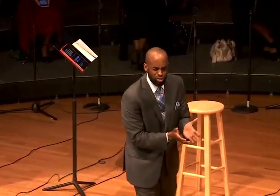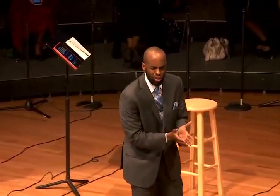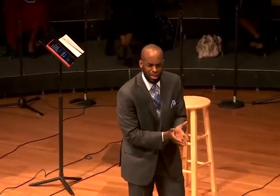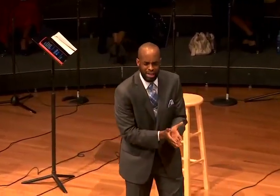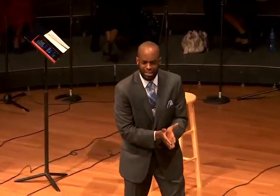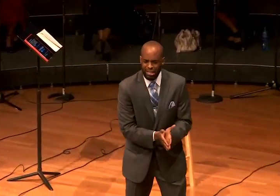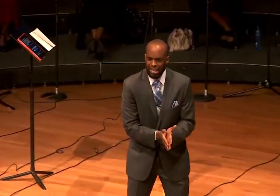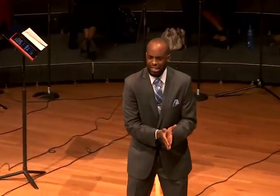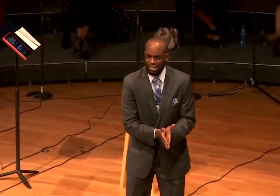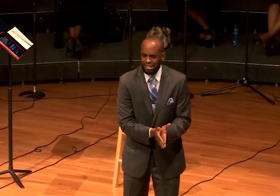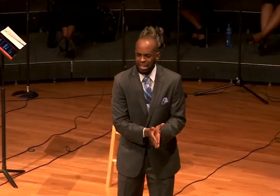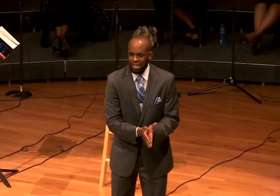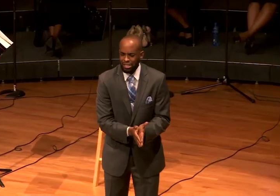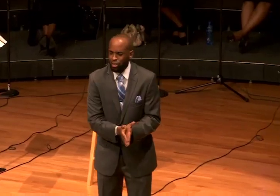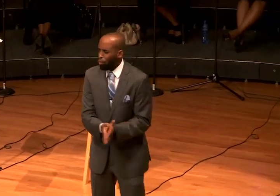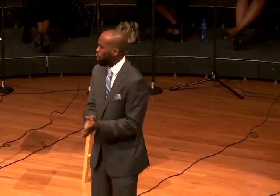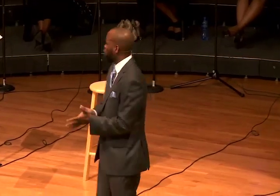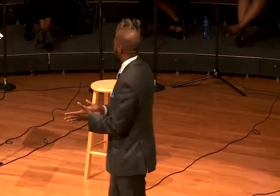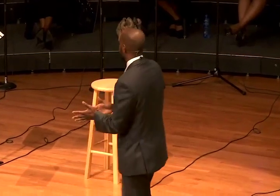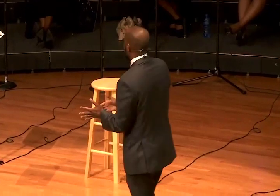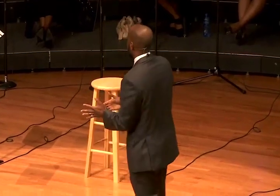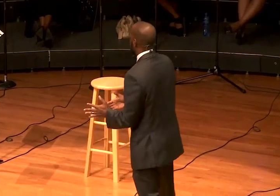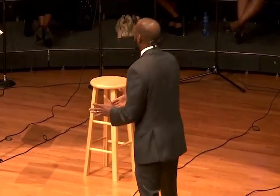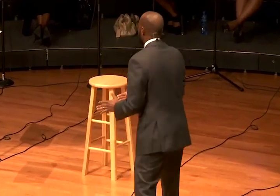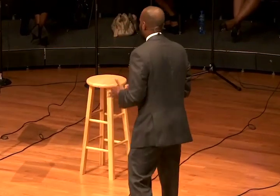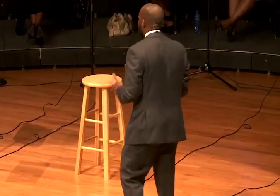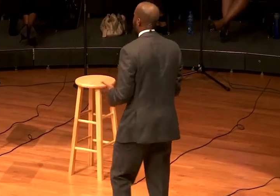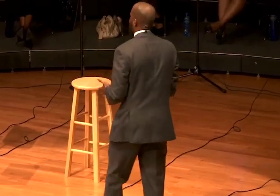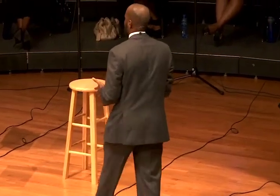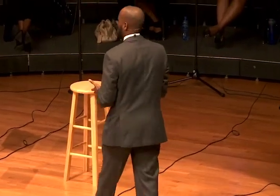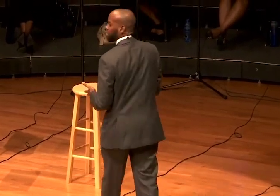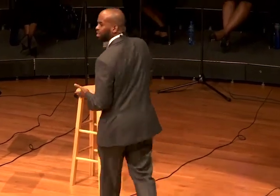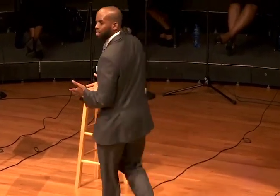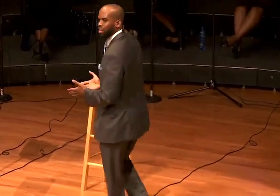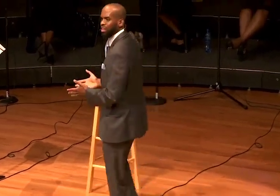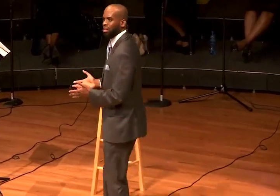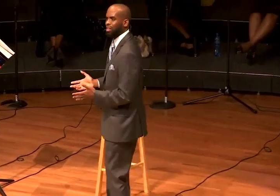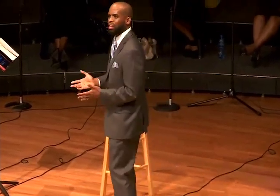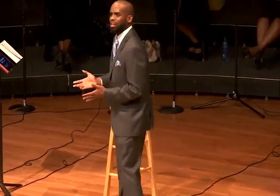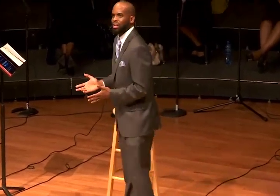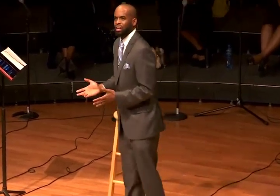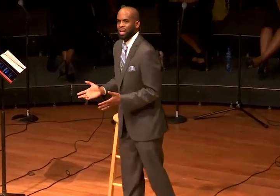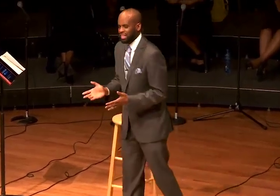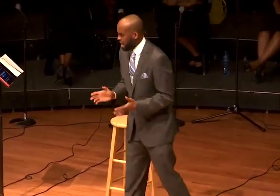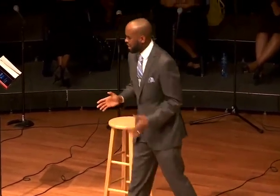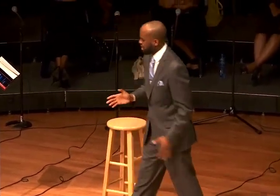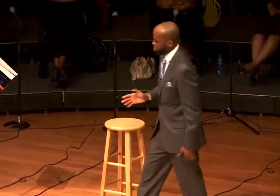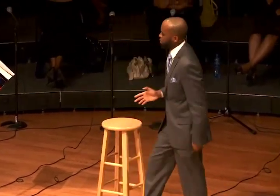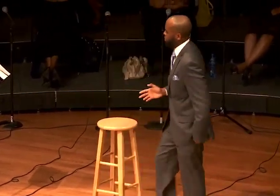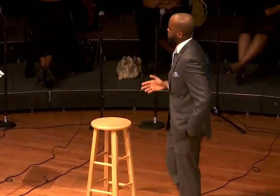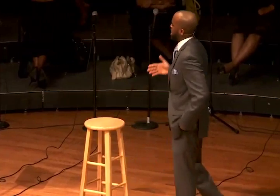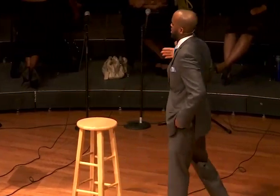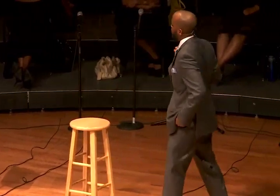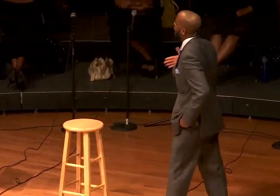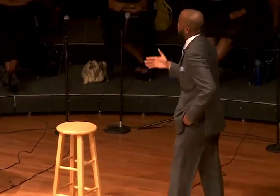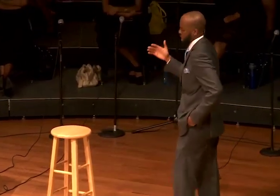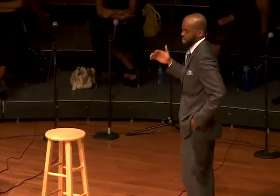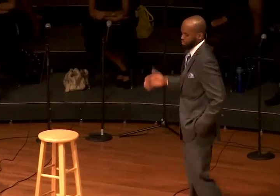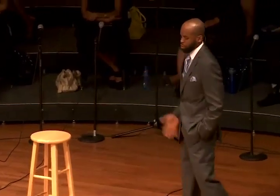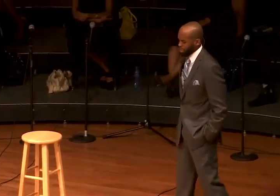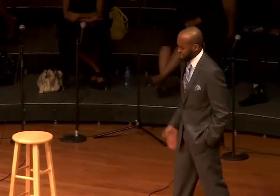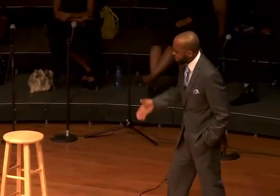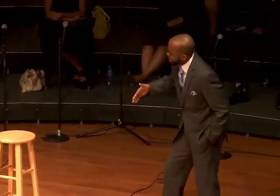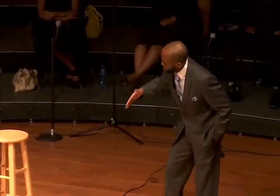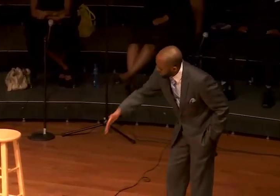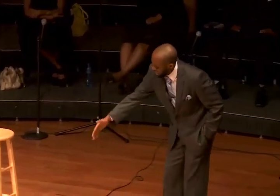I'm also looking at the text, and there's no word, there's no command. It's not like someone just has the power